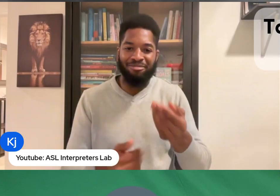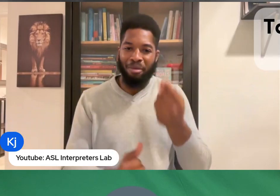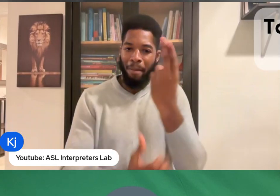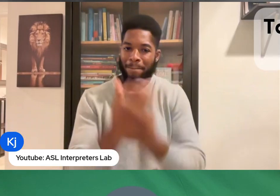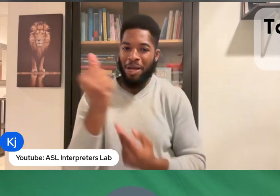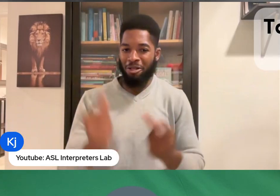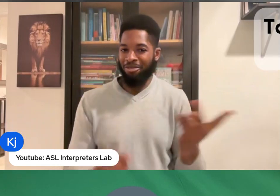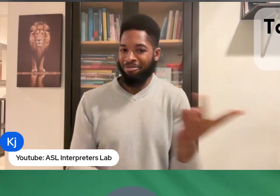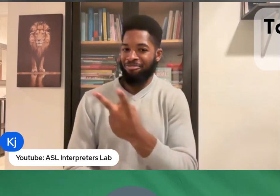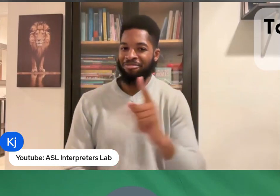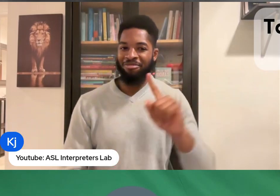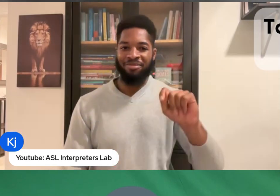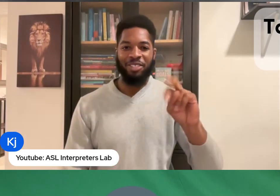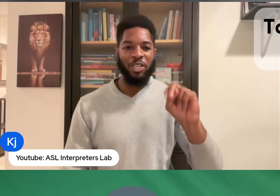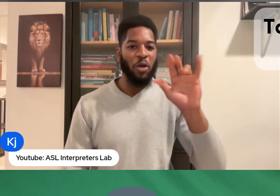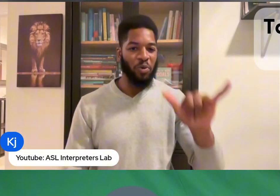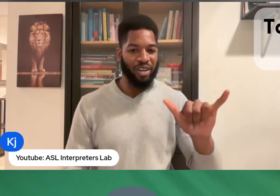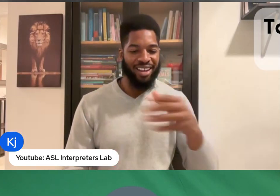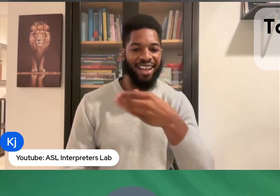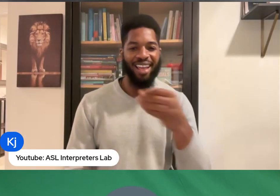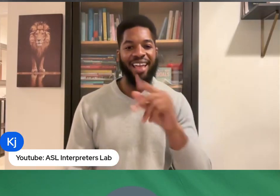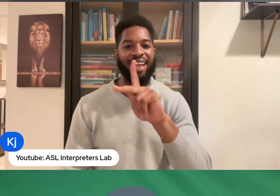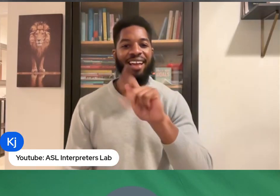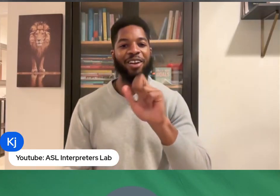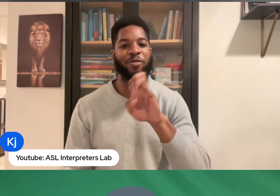Tony Baldwin and Kareem Mitchell.